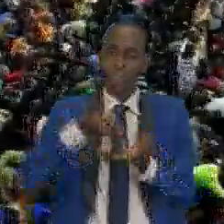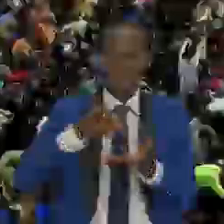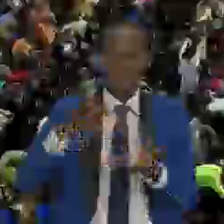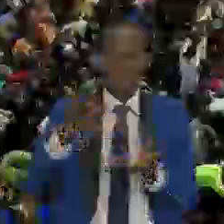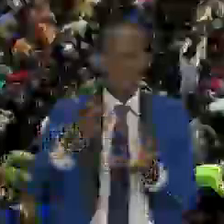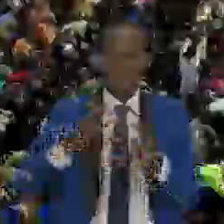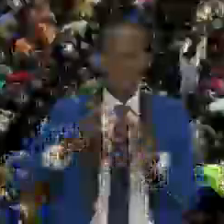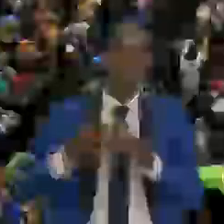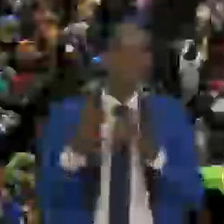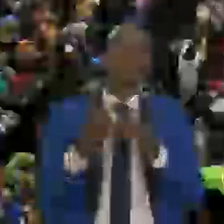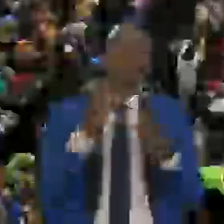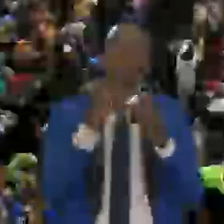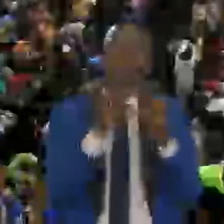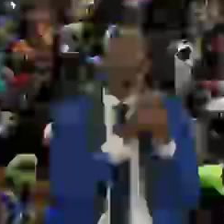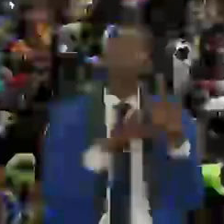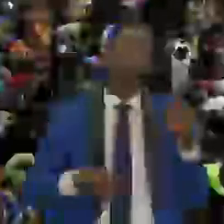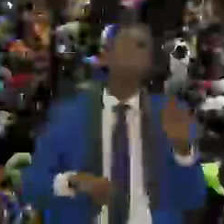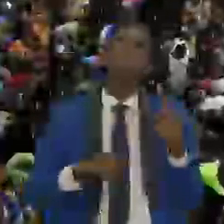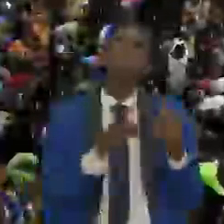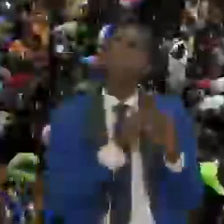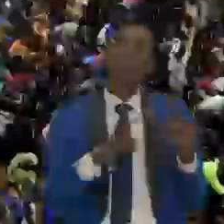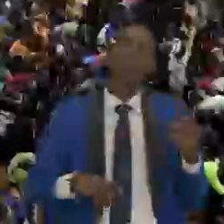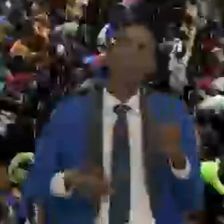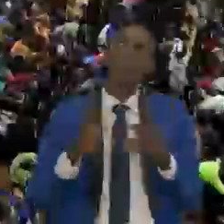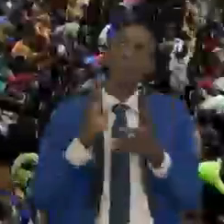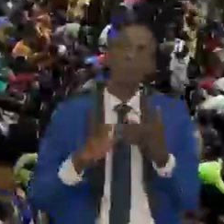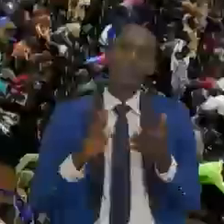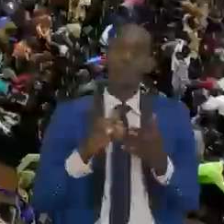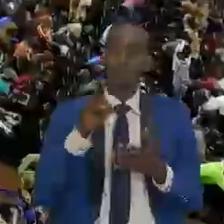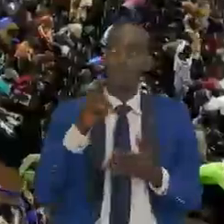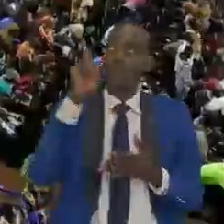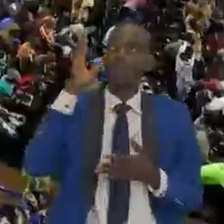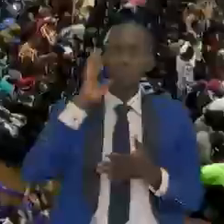that the Lord will forgive. Yes, he'll forgive, but you have to tell him.